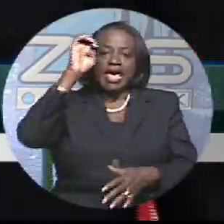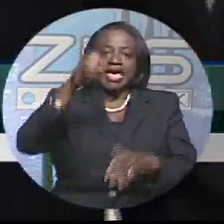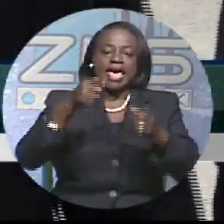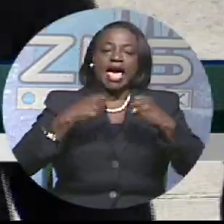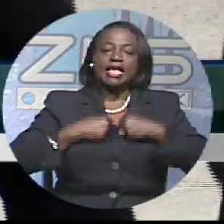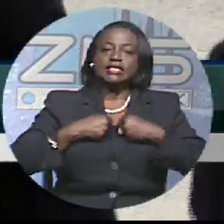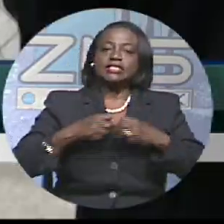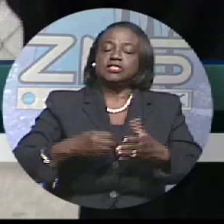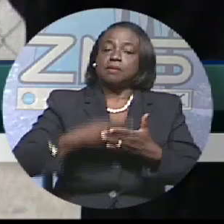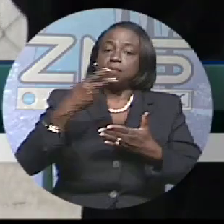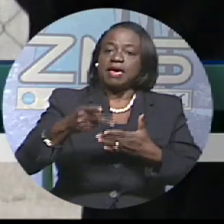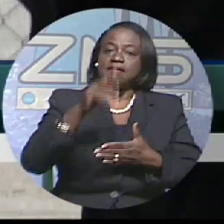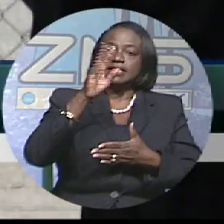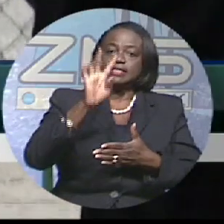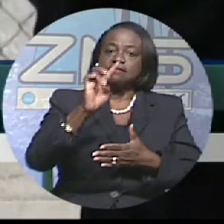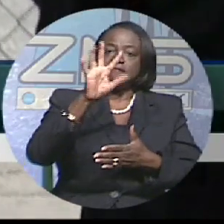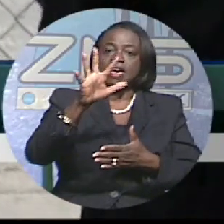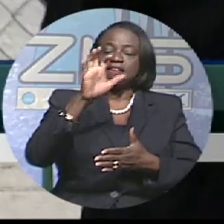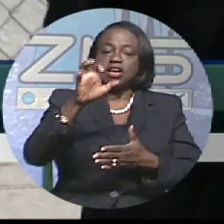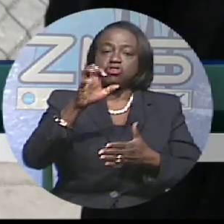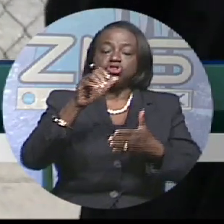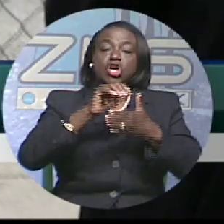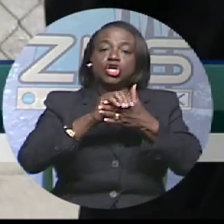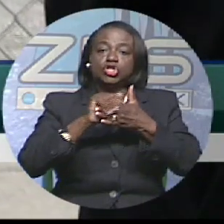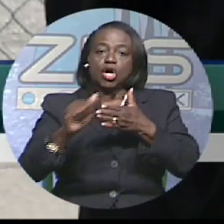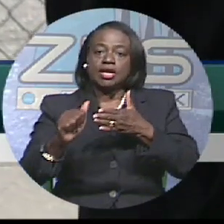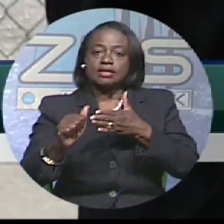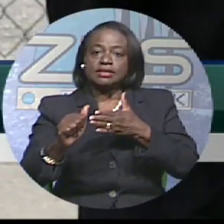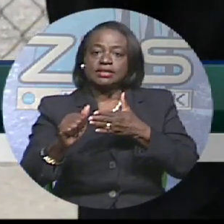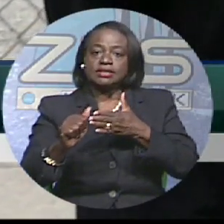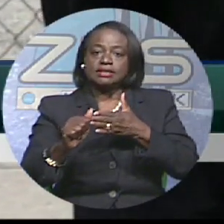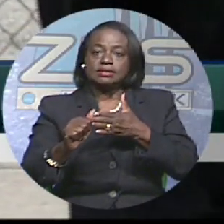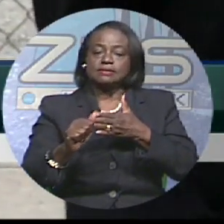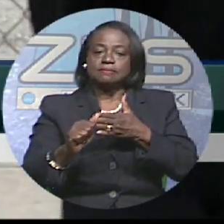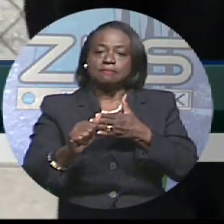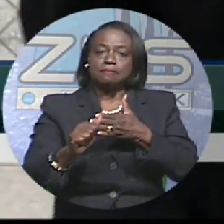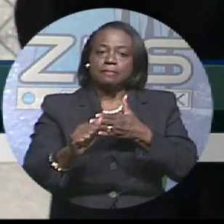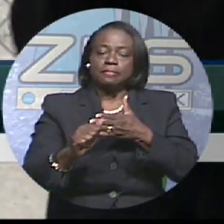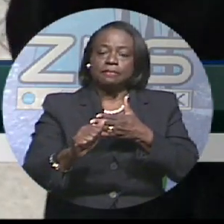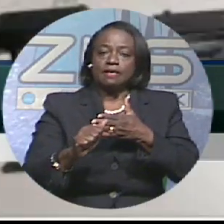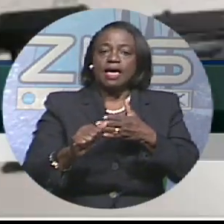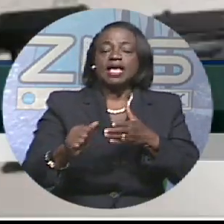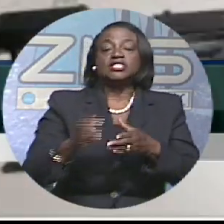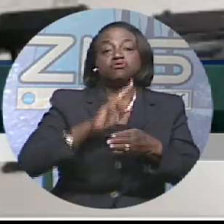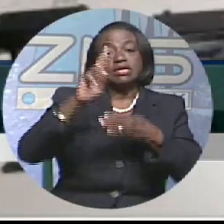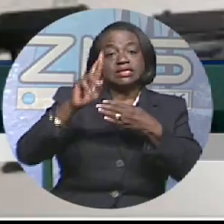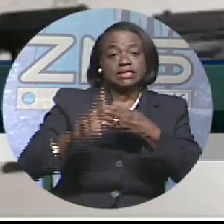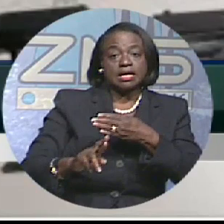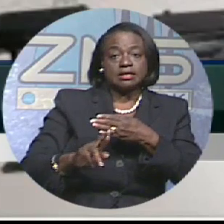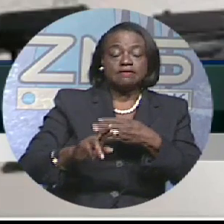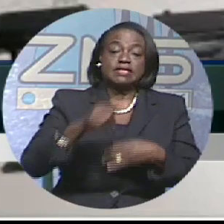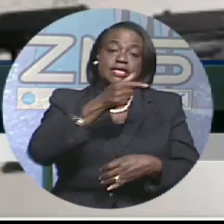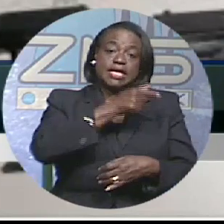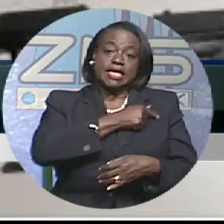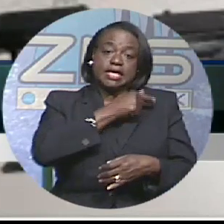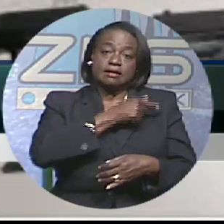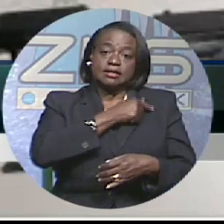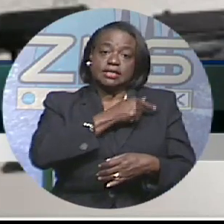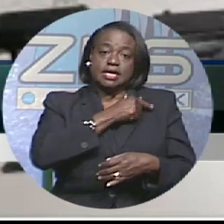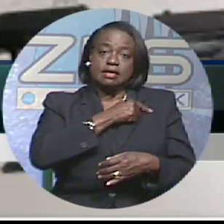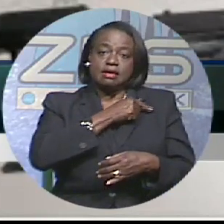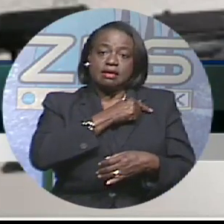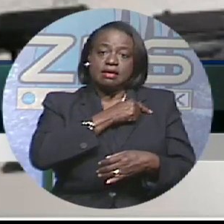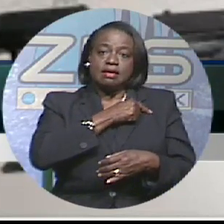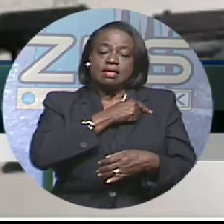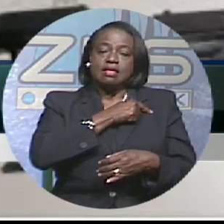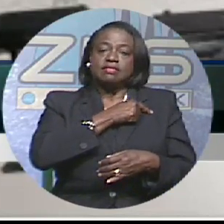He has to also pay a fine of $7,500 to avoid spending another year behind bars. As a result of his guilty plea, the prosecution withdrew charges against